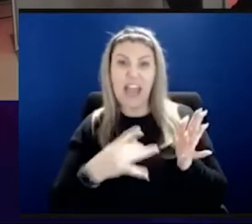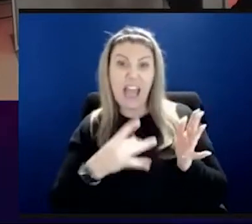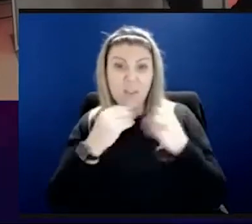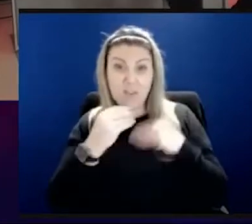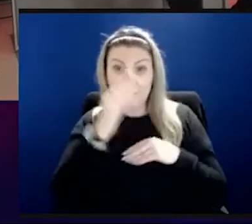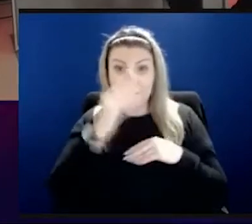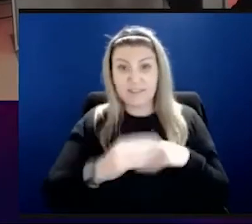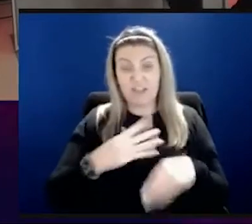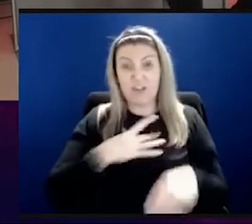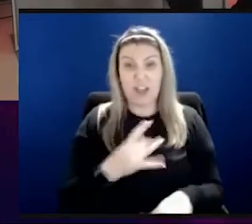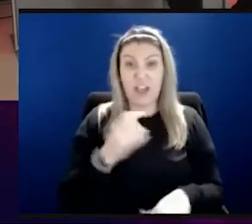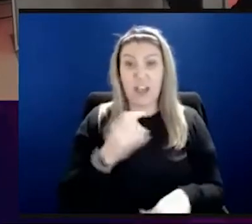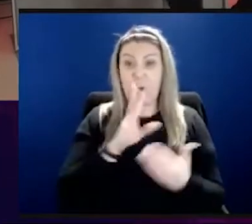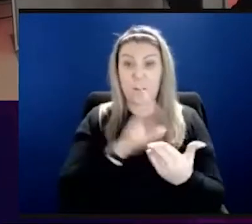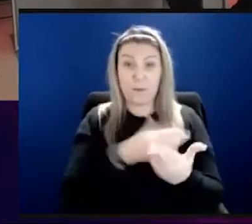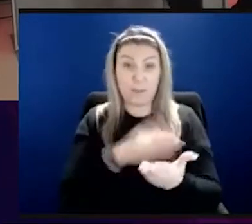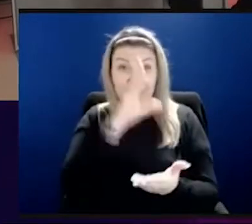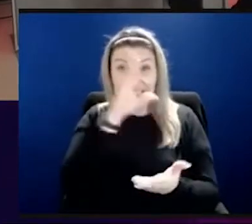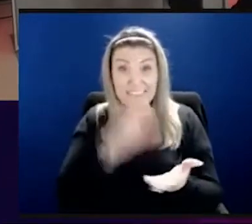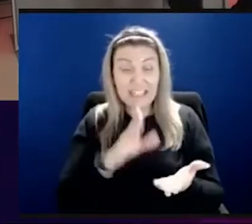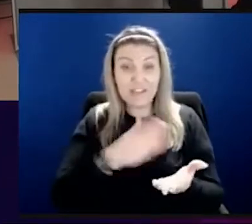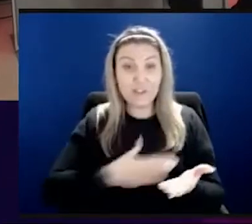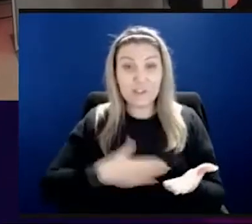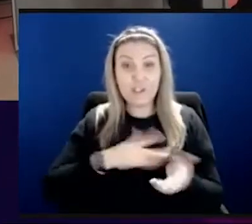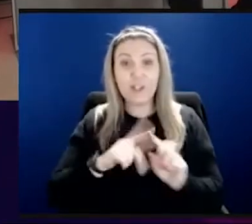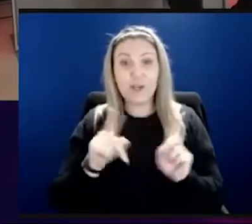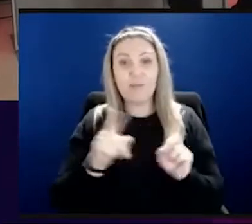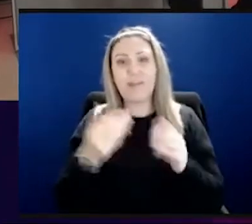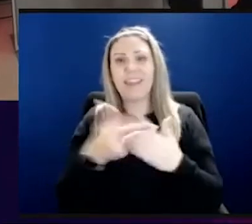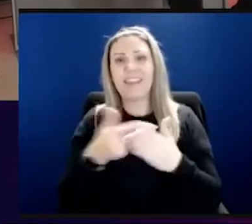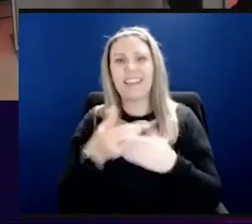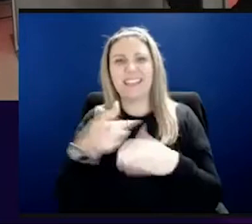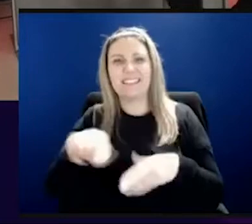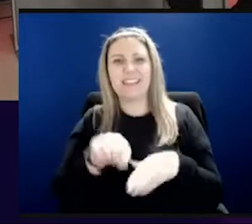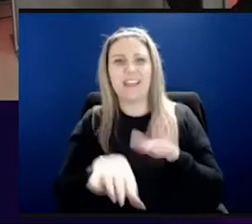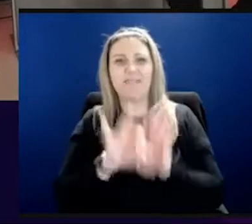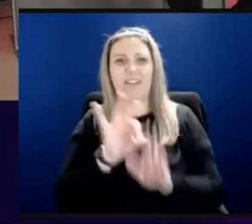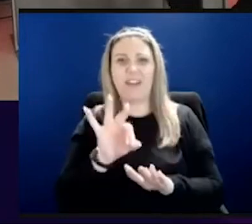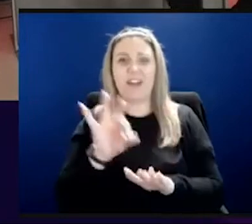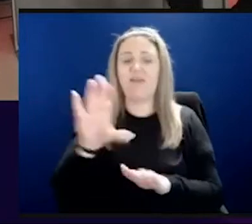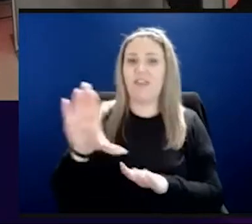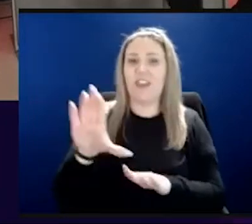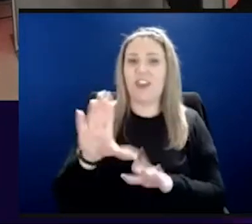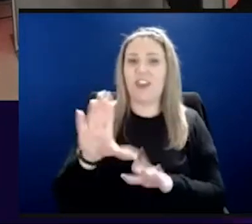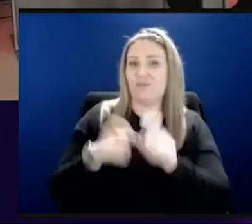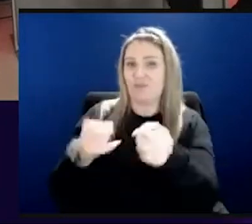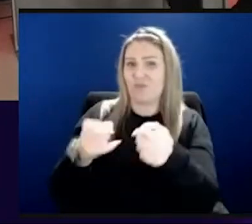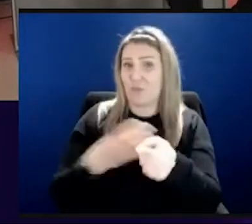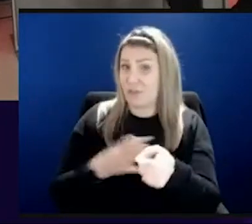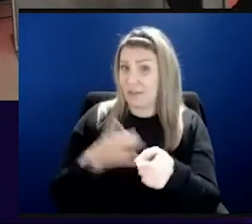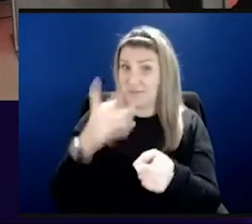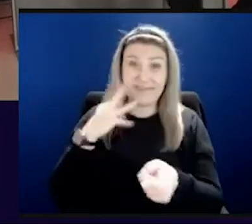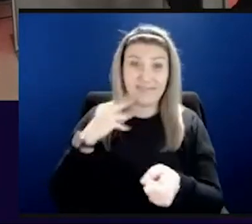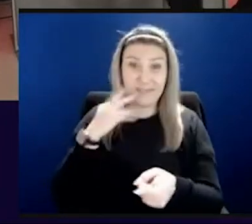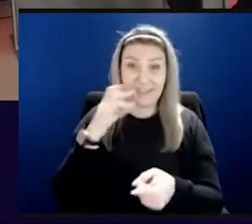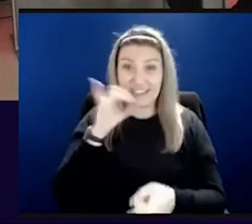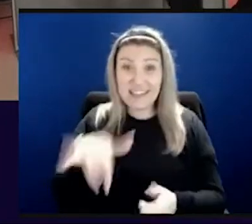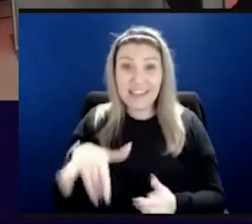enjoyed before, but there are things they find out their donor liked. Have you experienced anything like that?